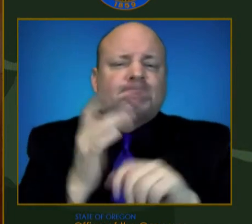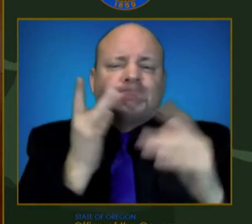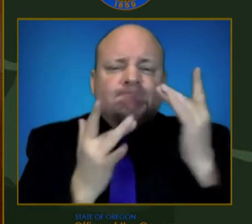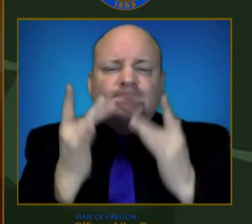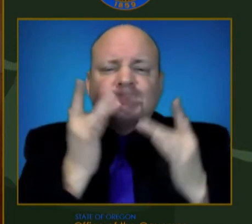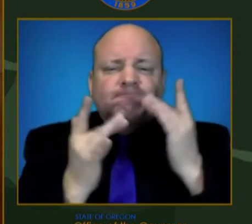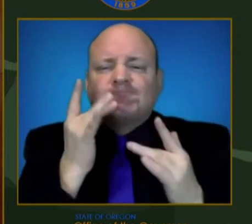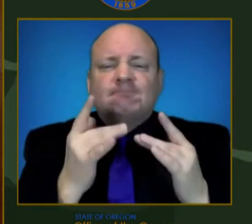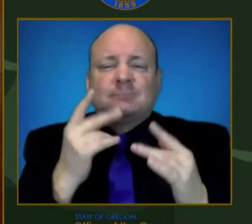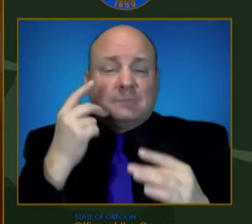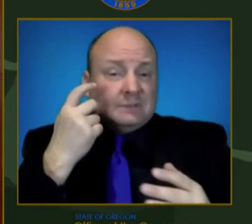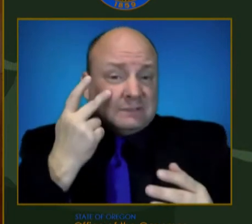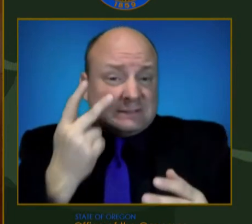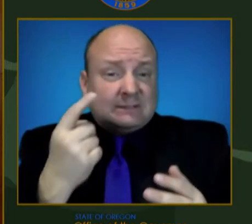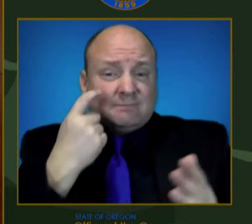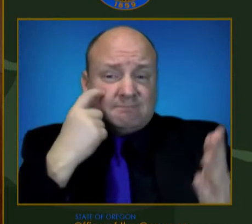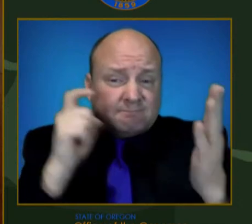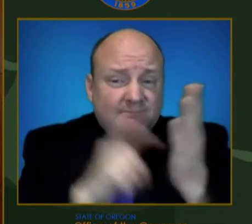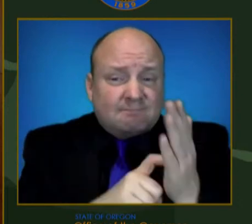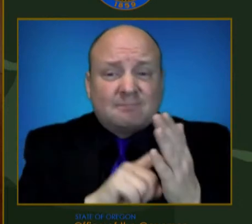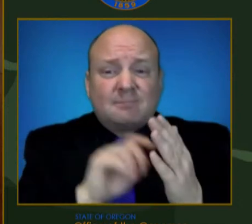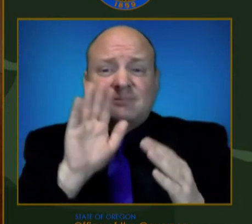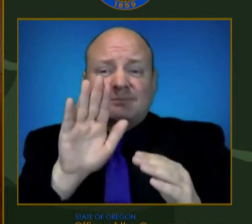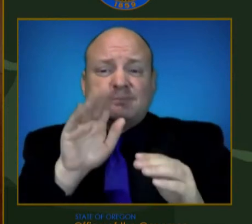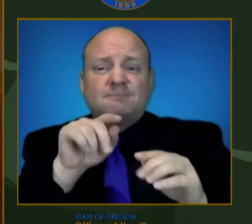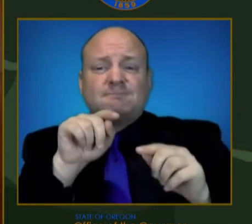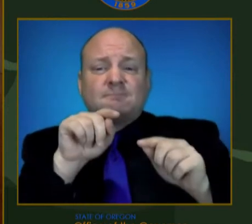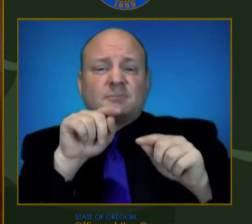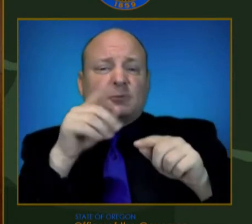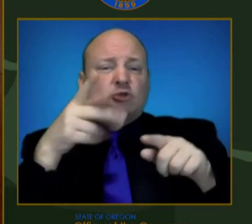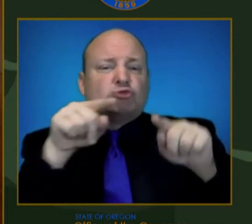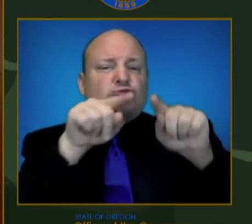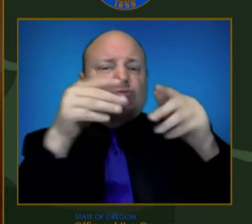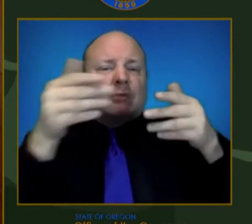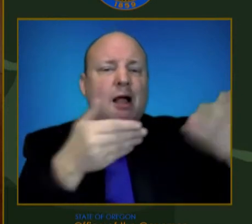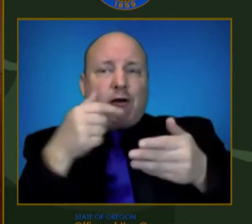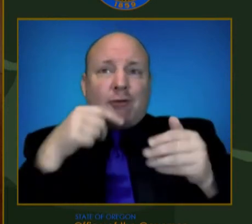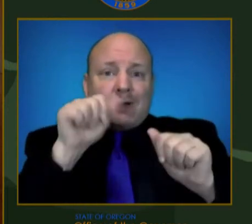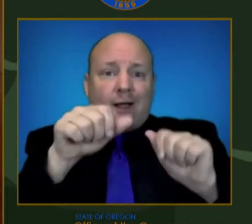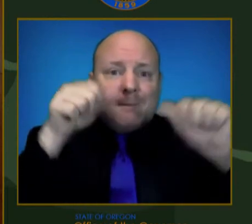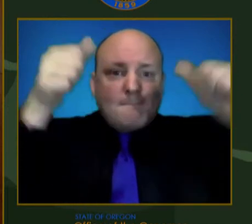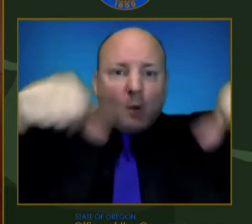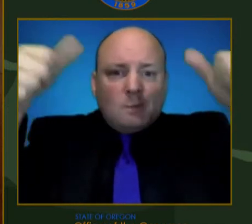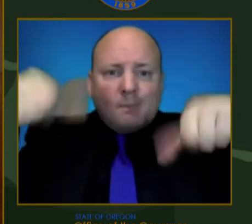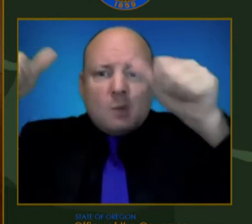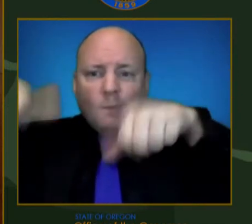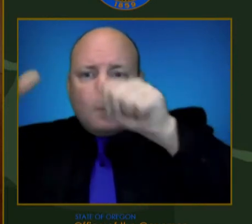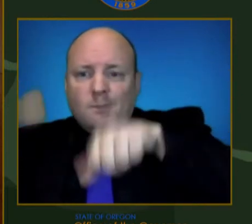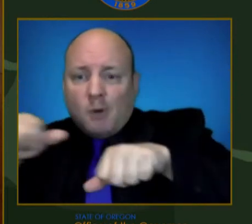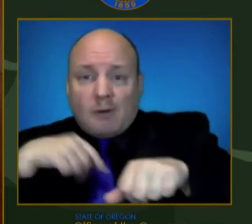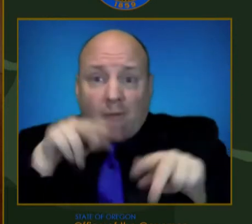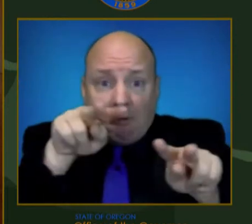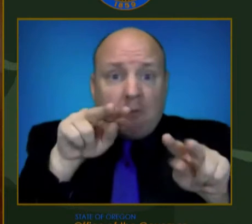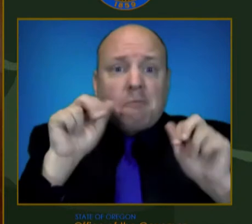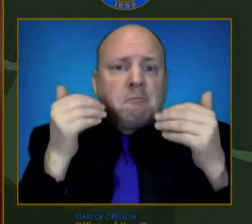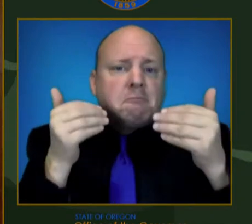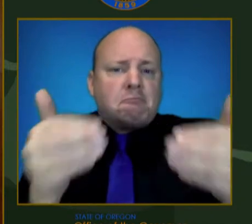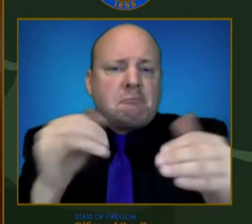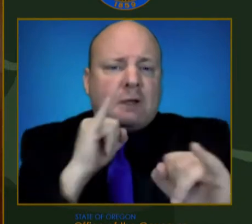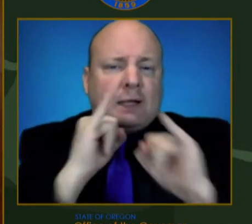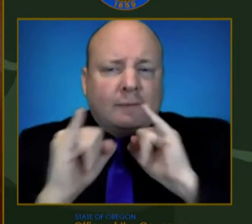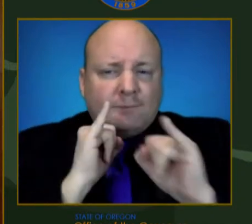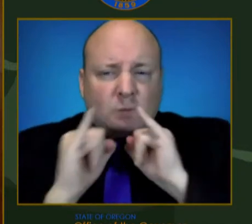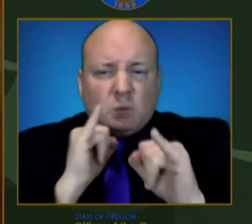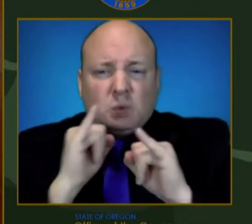with now hiring signs hanging in store windows and stories of interviews conducted on the spot. In the